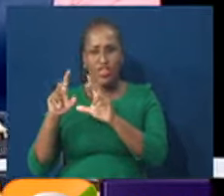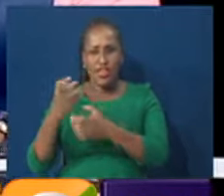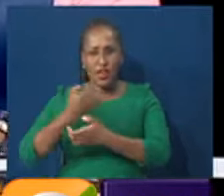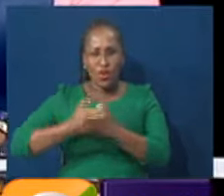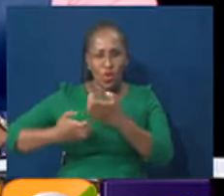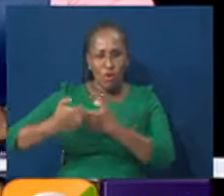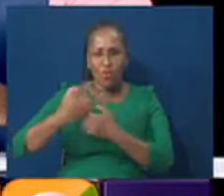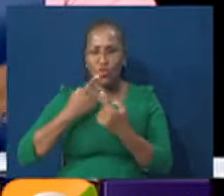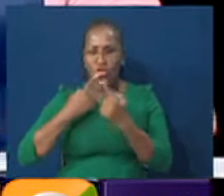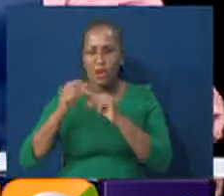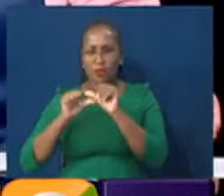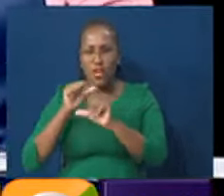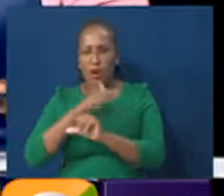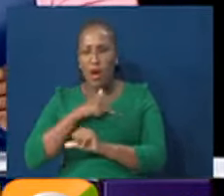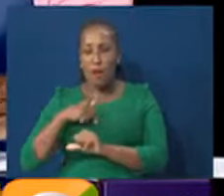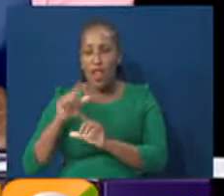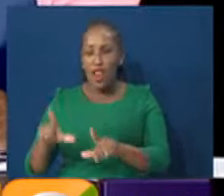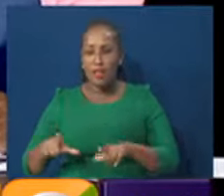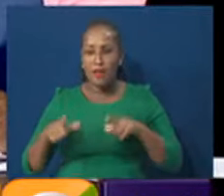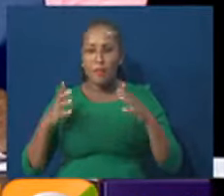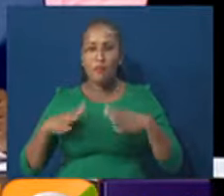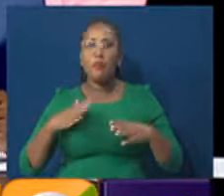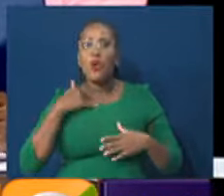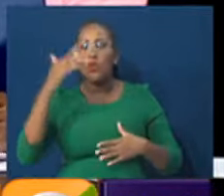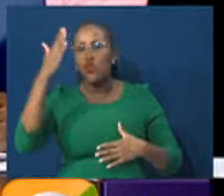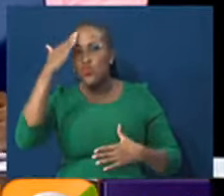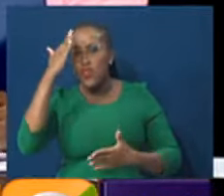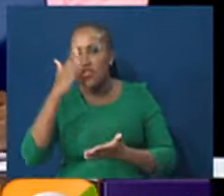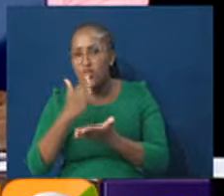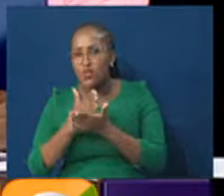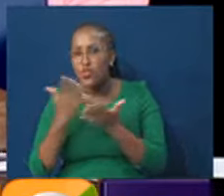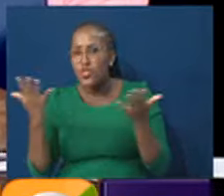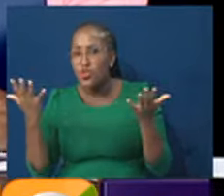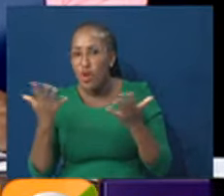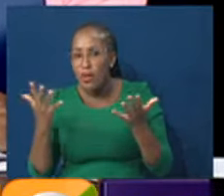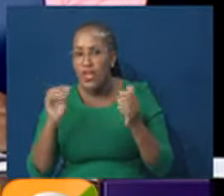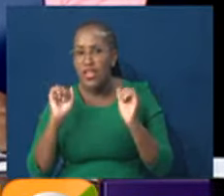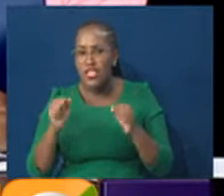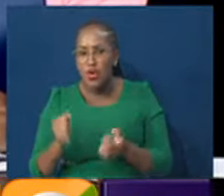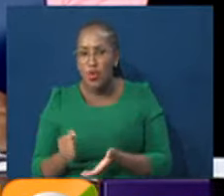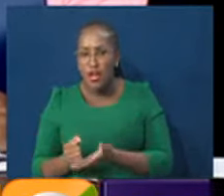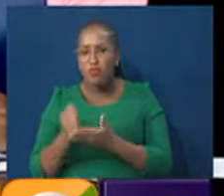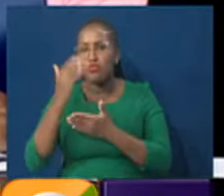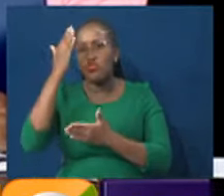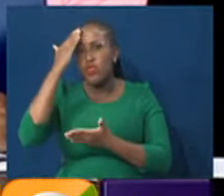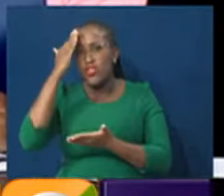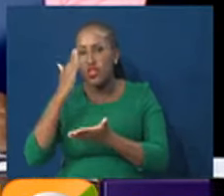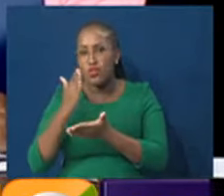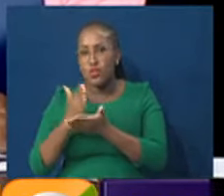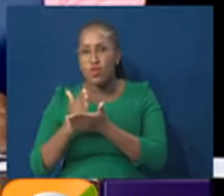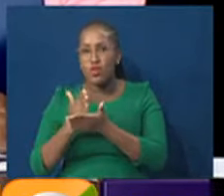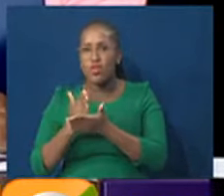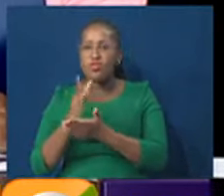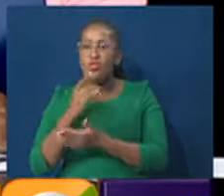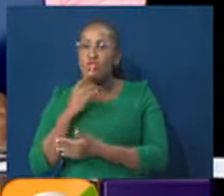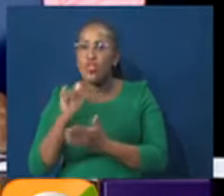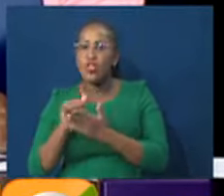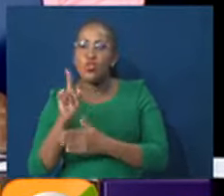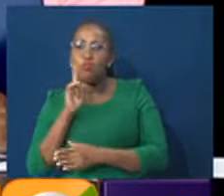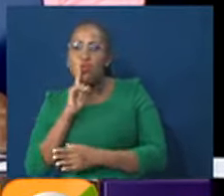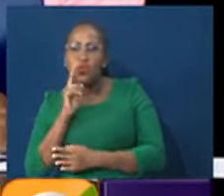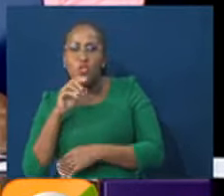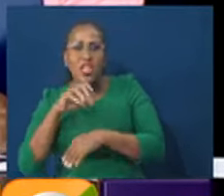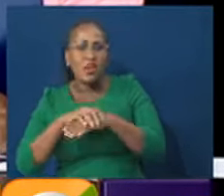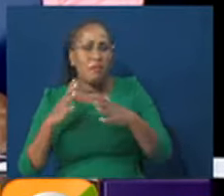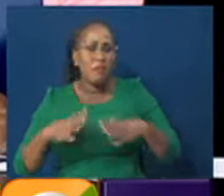tunazungumzia maisha yetu kwa sababu hapa tutaweza kujua ukweli uko wapi na itasaidia sana kujua mbivu na mbichi ndio kesho. Tusipate wananchi kuweza kulalamika na masuala ya